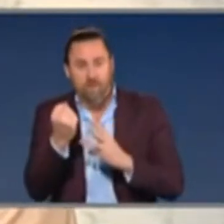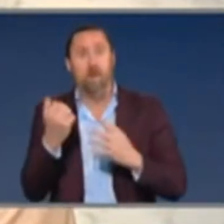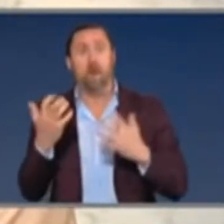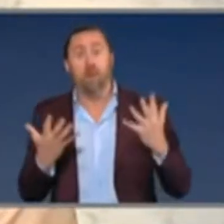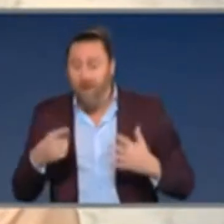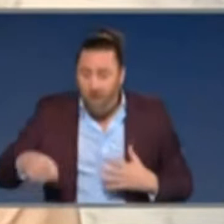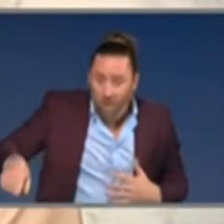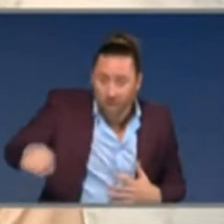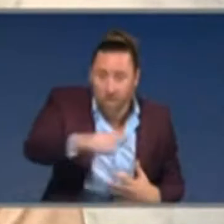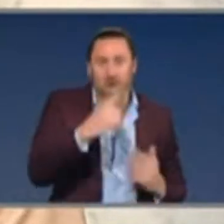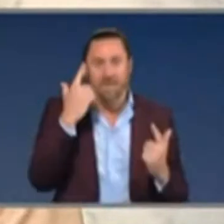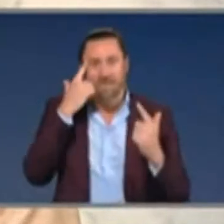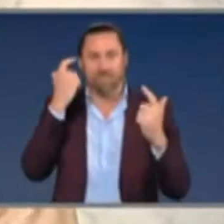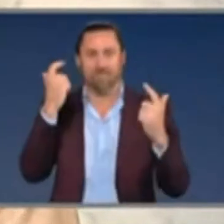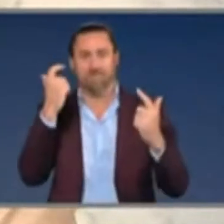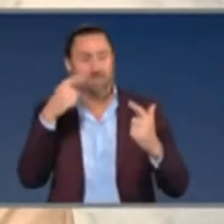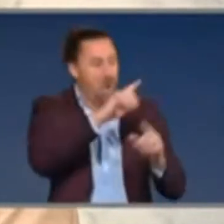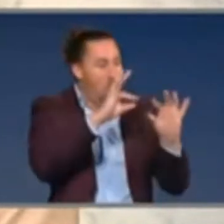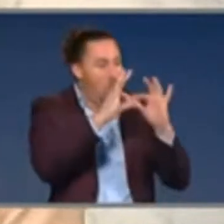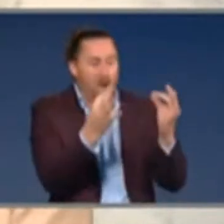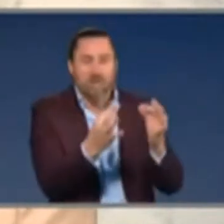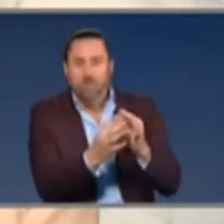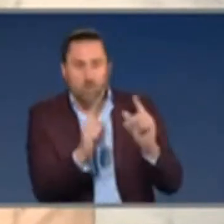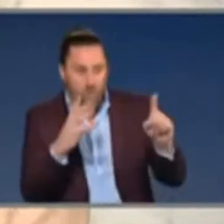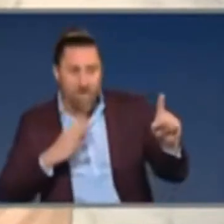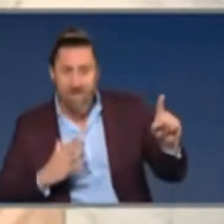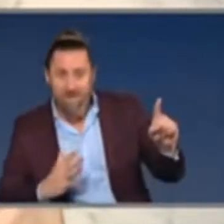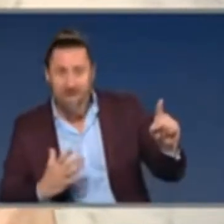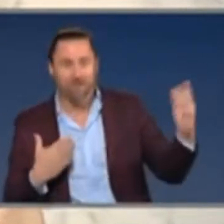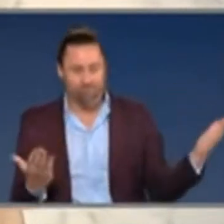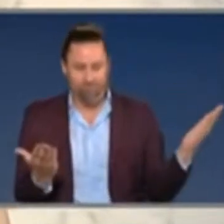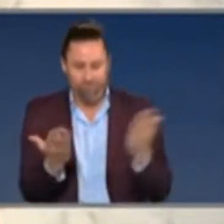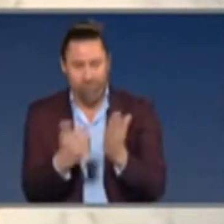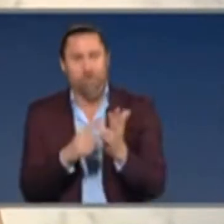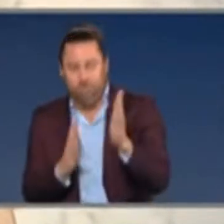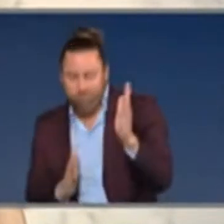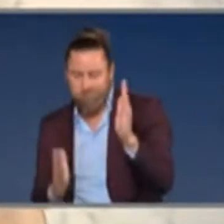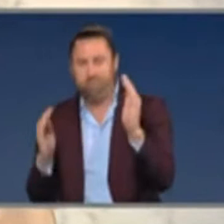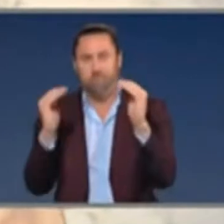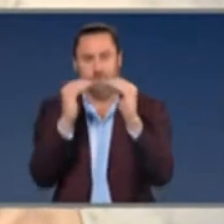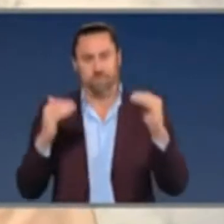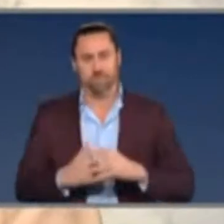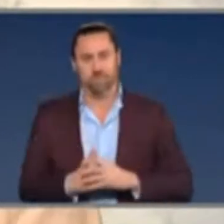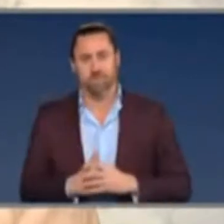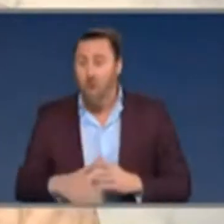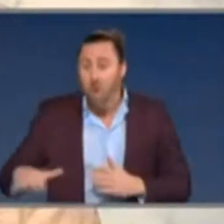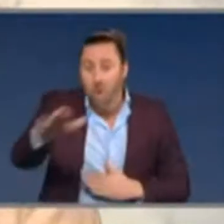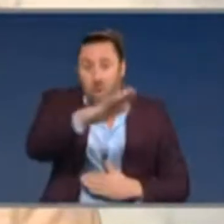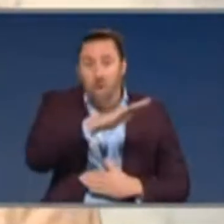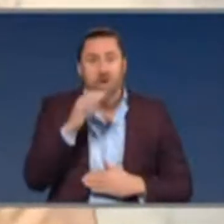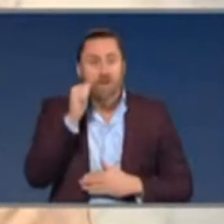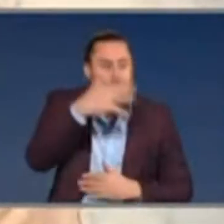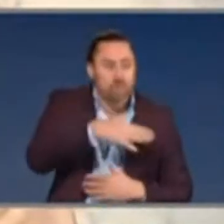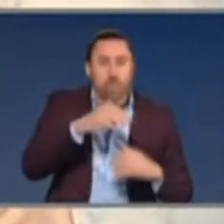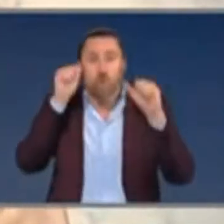community-controlled organisations at the centre of closing the gap. Aboriginal and Torres Strait Islander people know what is